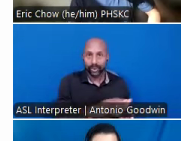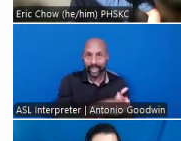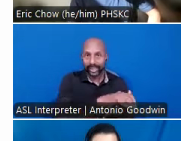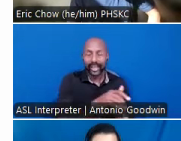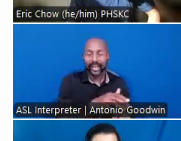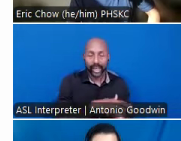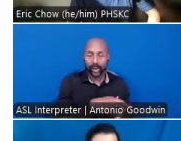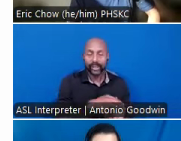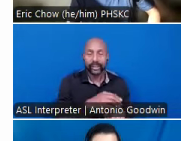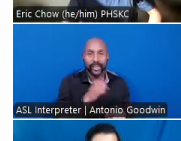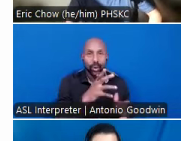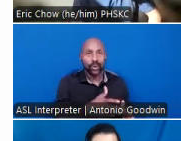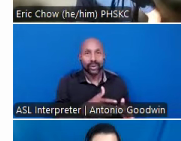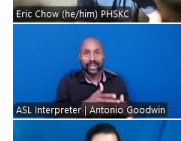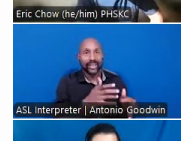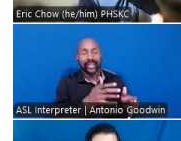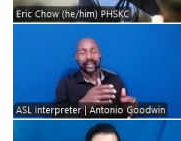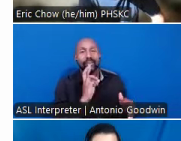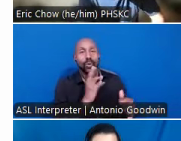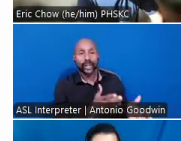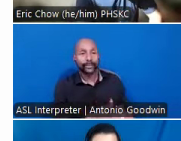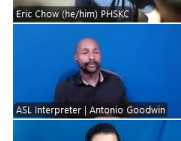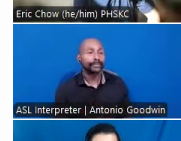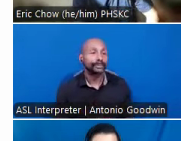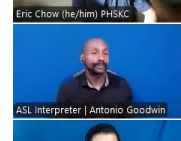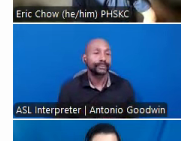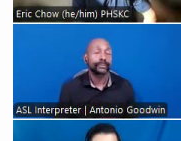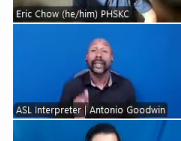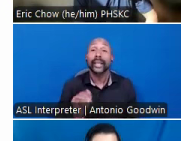of dengue and have been in a place with dengue, you should